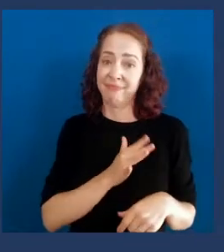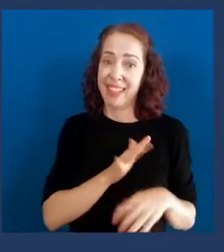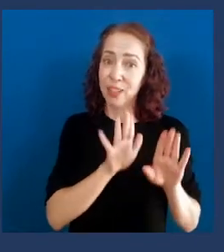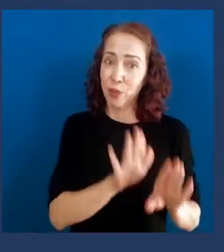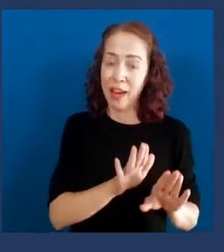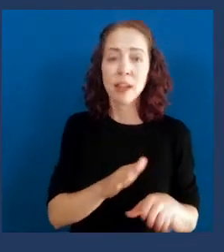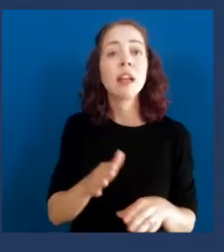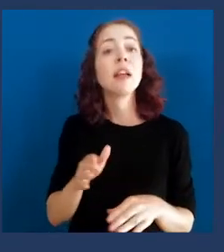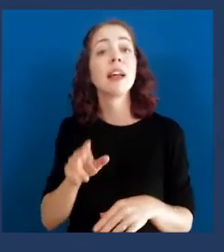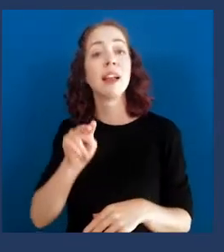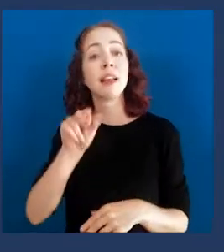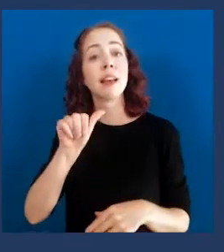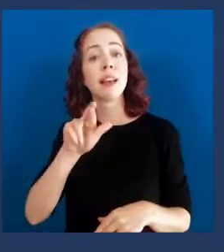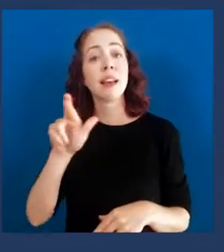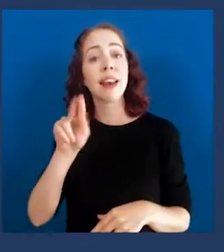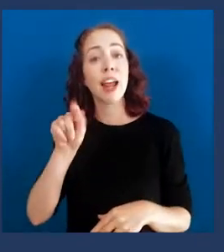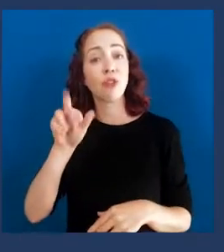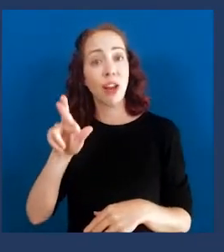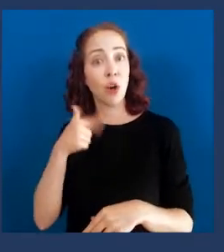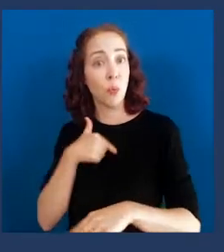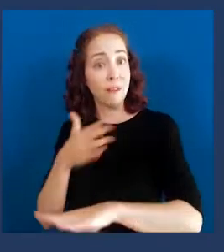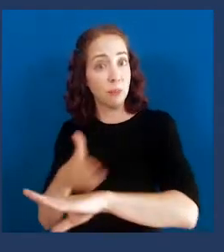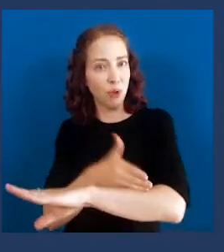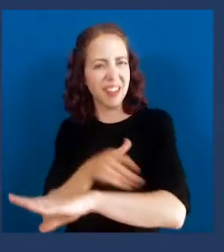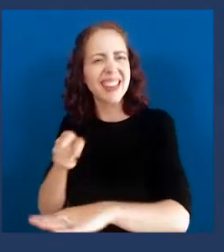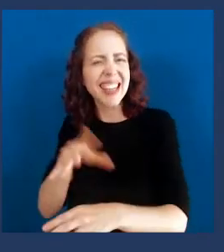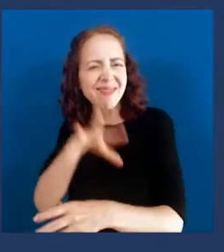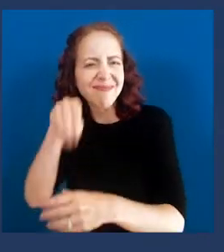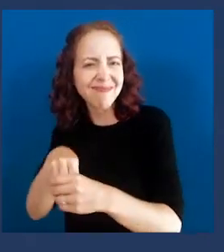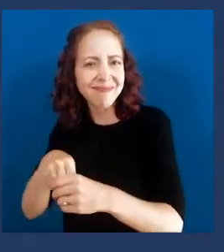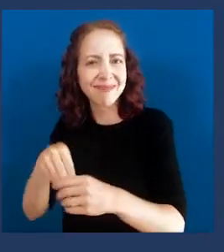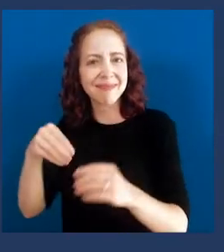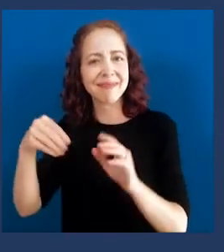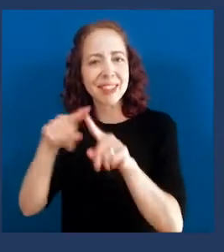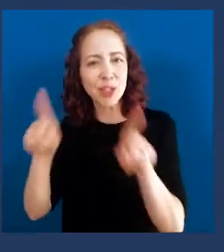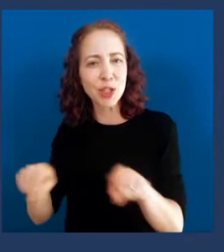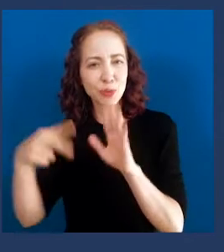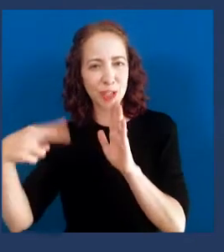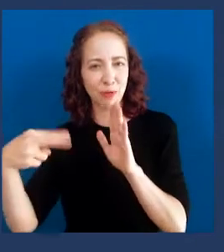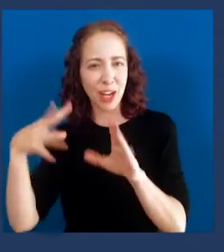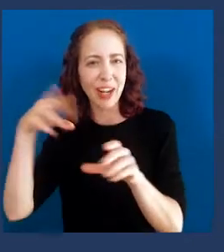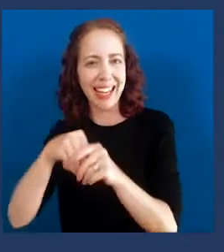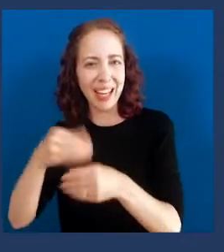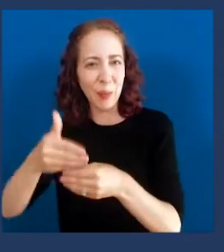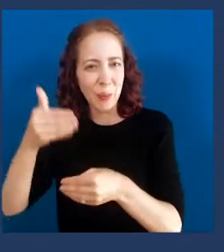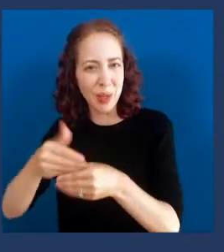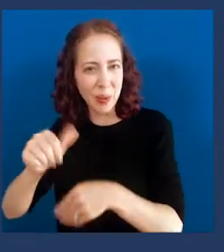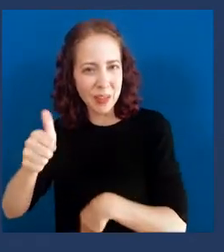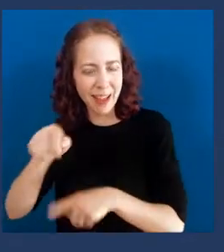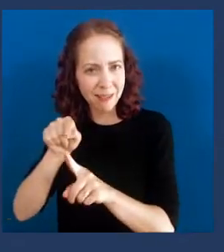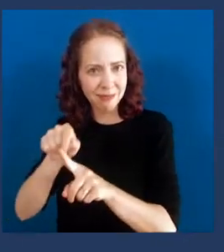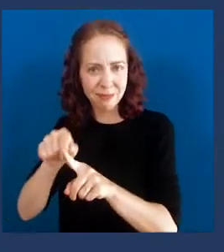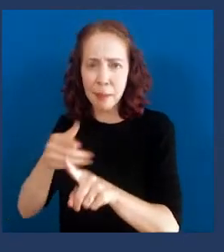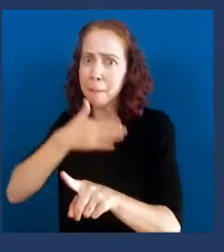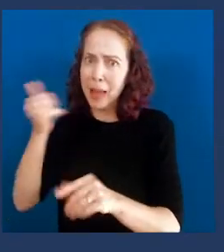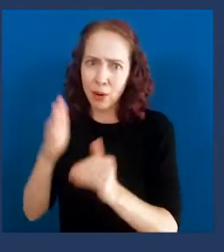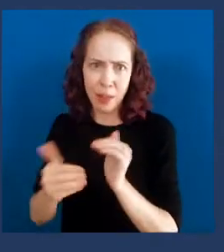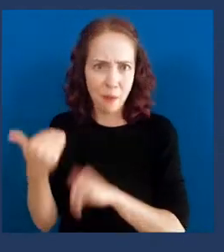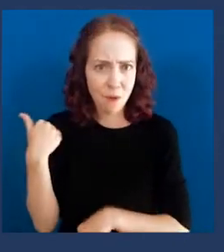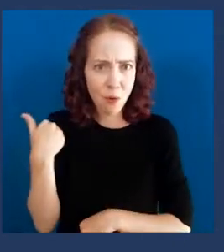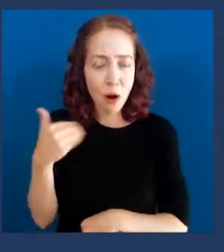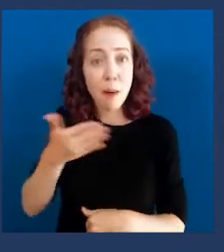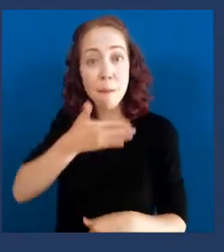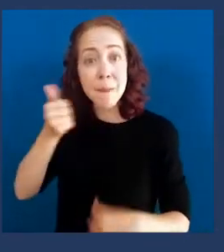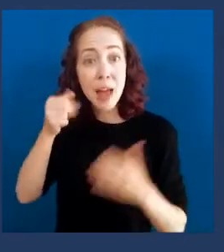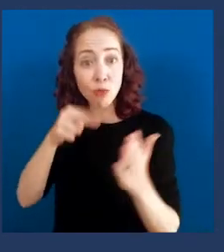improved Narrator. Our built-in free screen reader on Windows 10 right now is more natural and efficient as an experience than ever before,